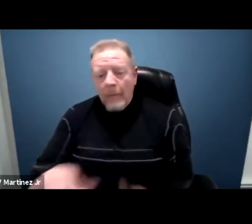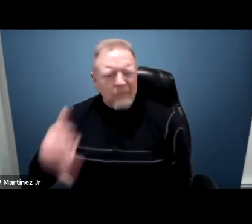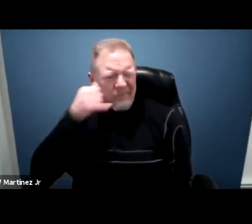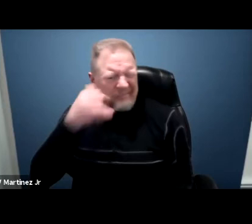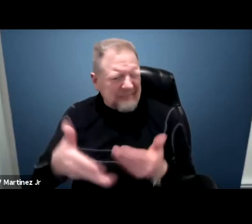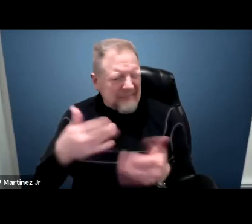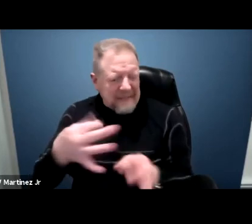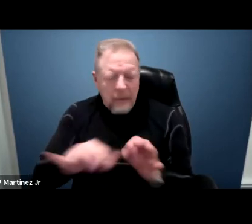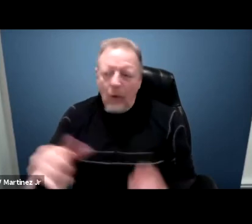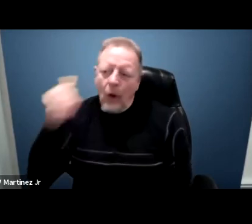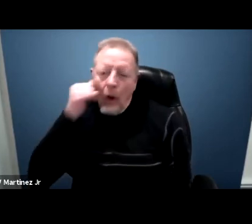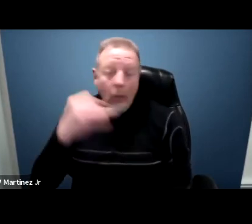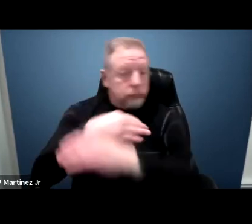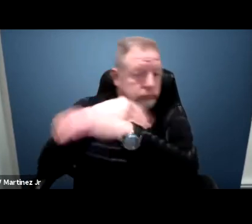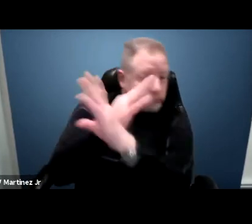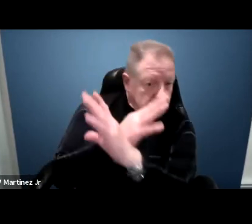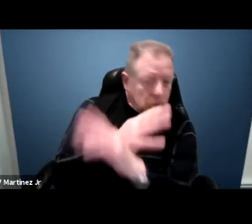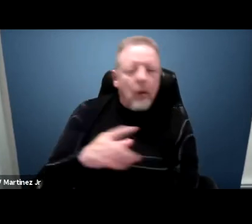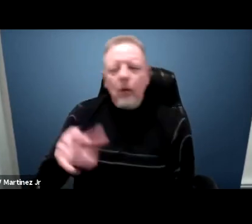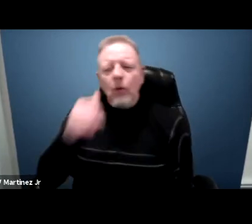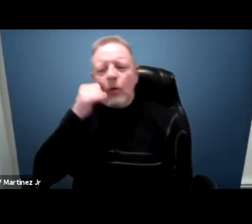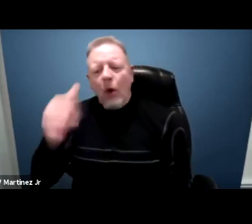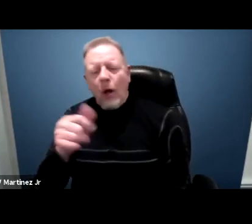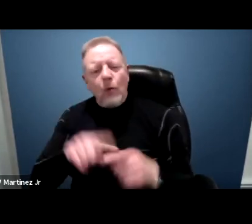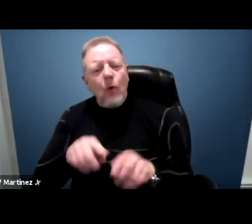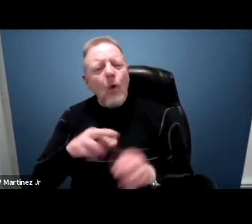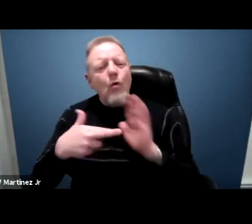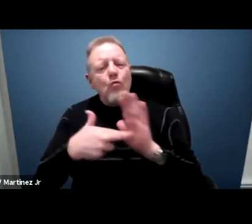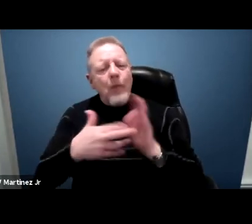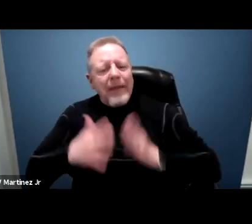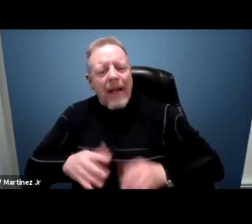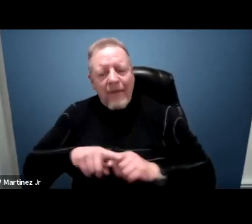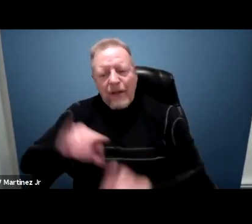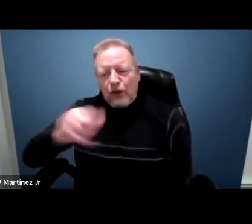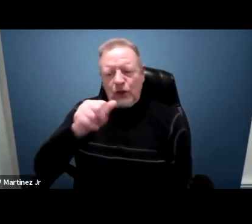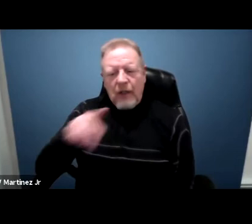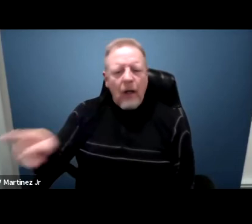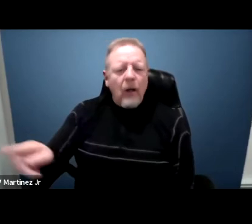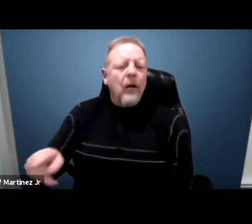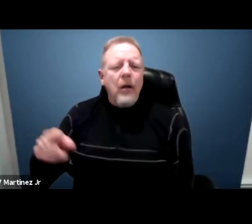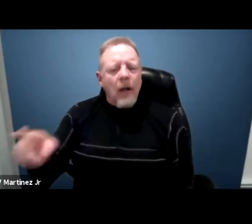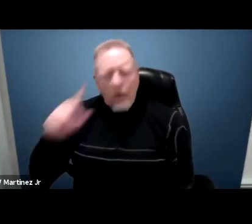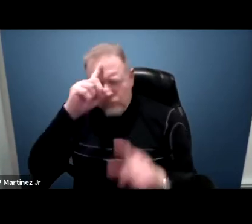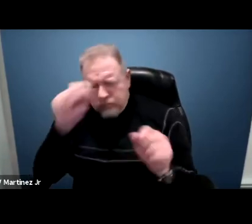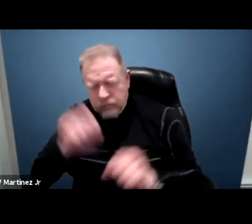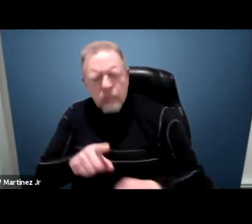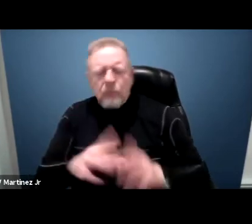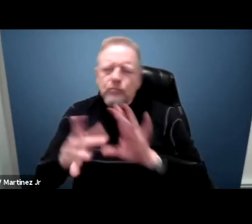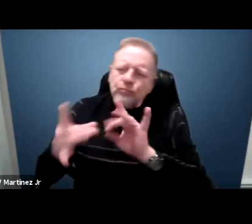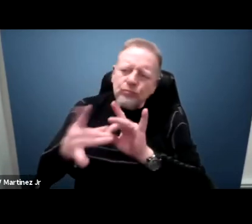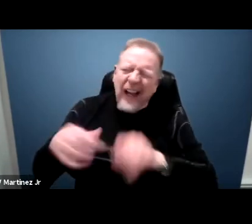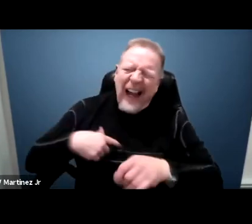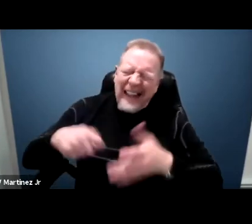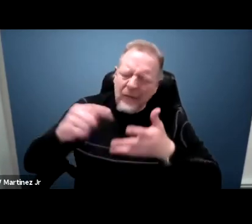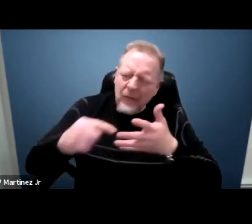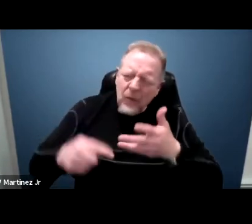talking to one of the people at Jan can be a big help, and they can brainstorm some ideas when